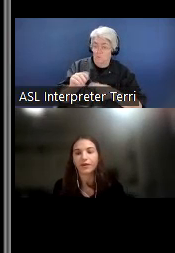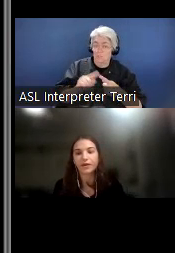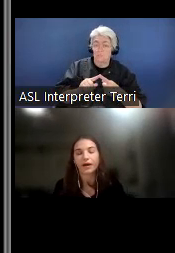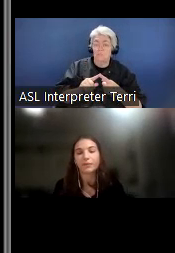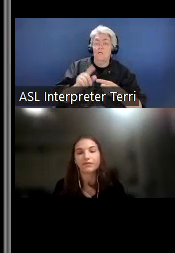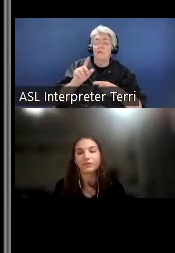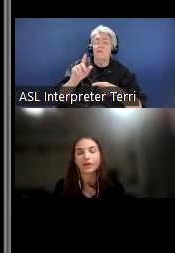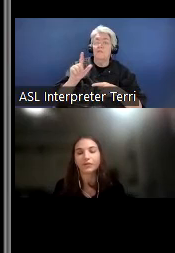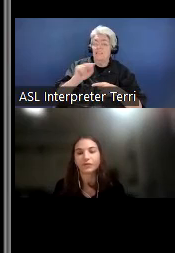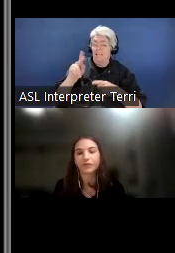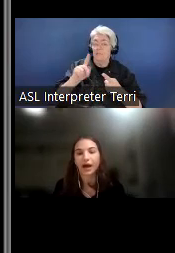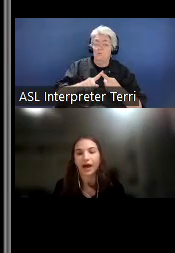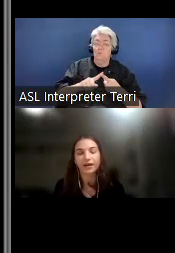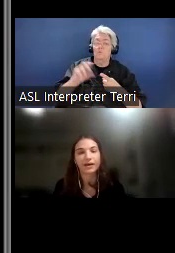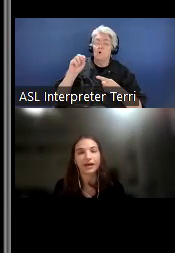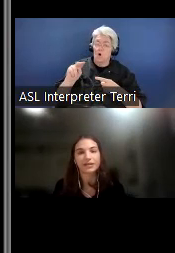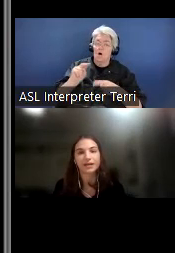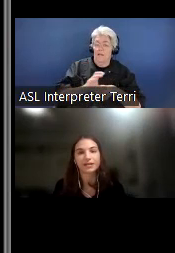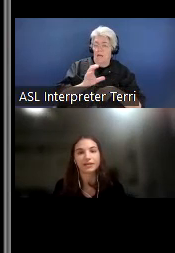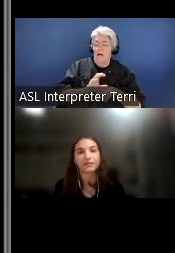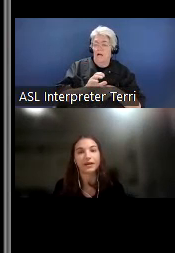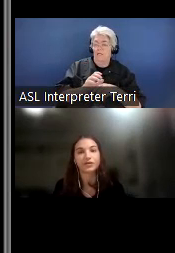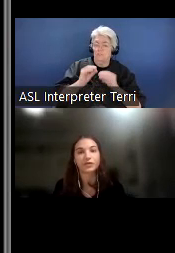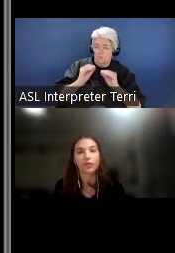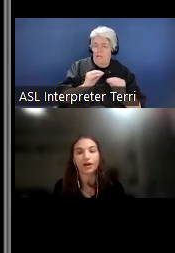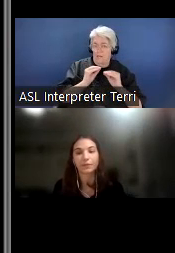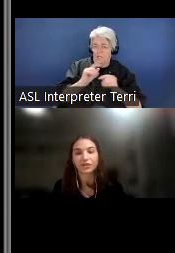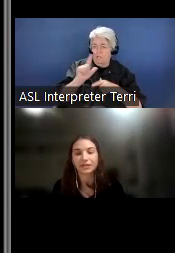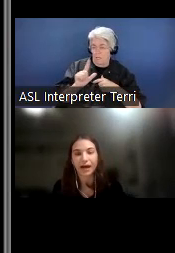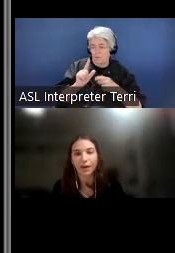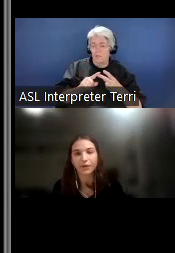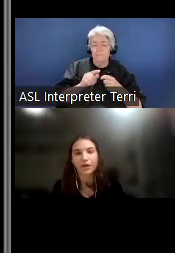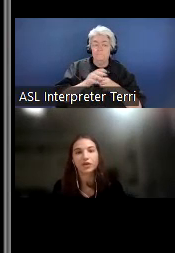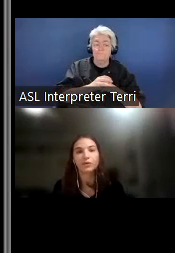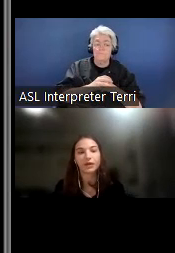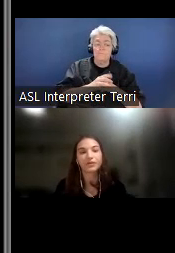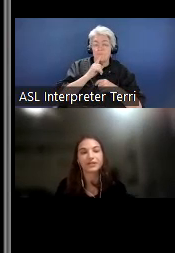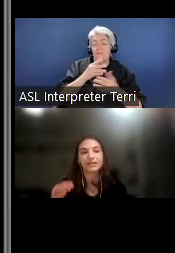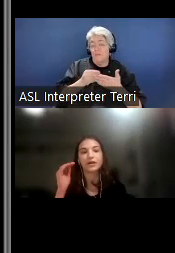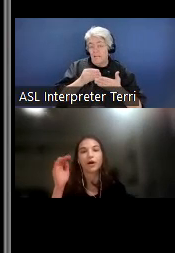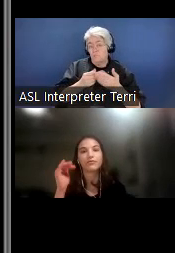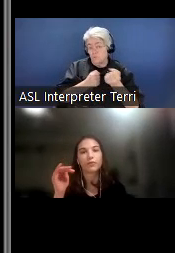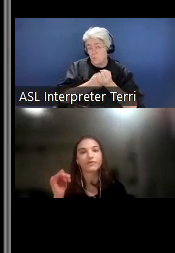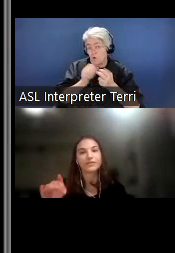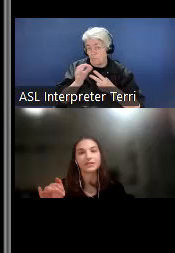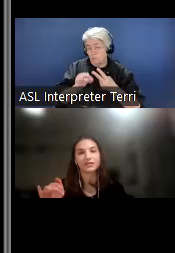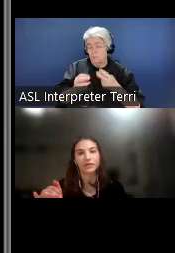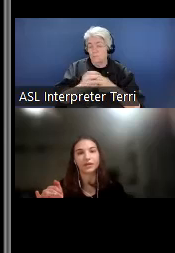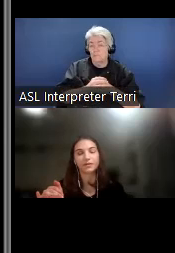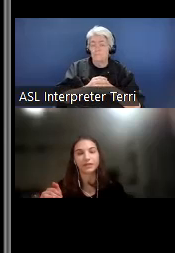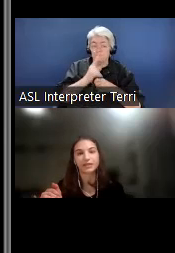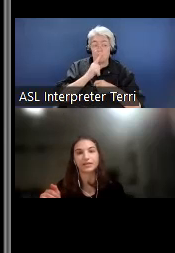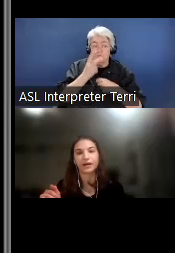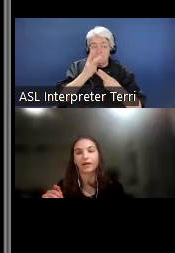training library. If you go through that and access the financial support options tab, you'll be able to see all 4 of